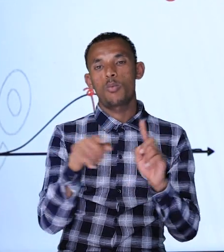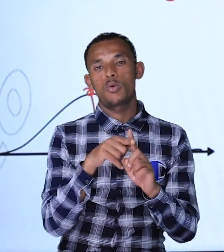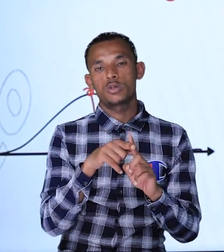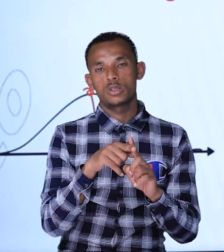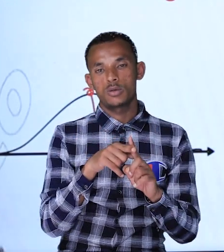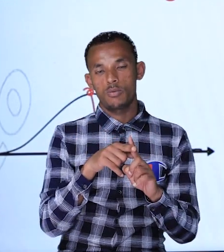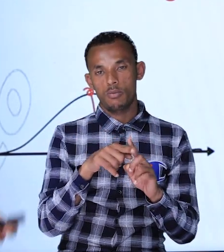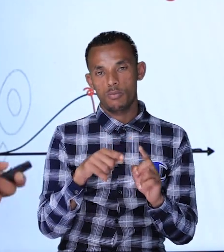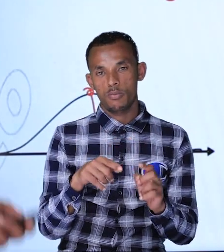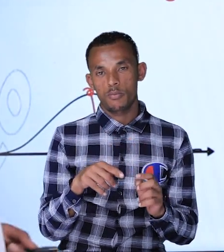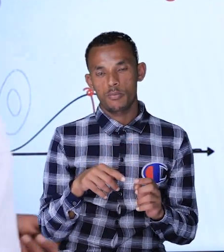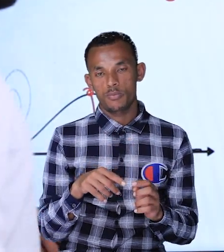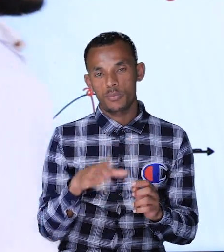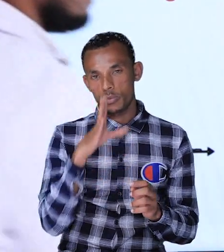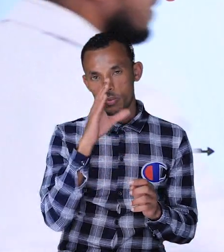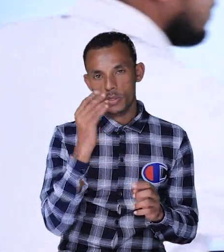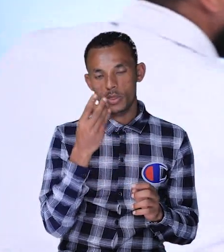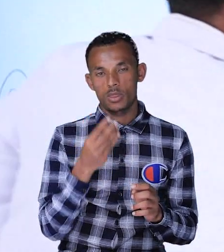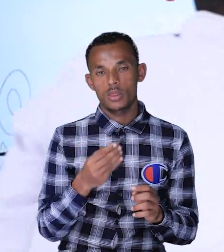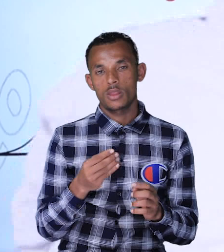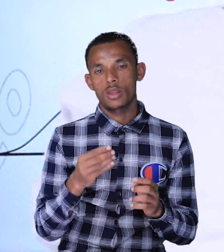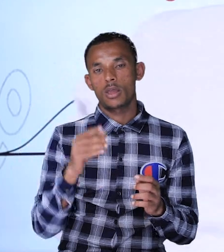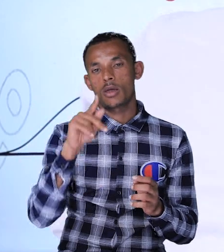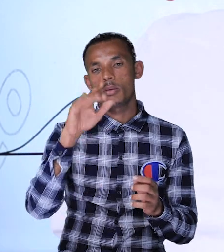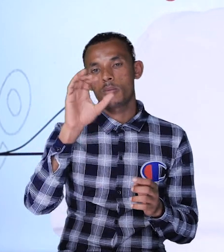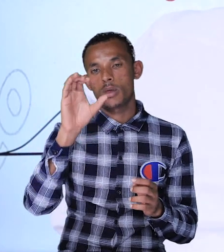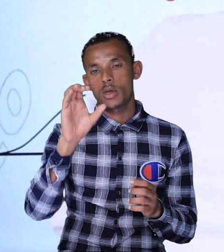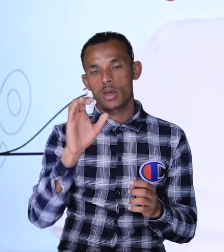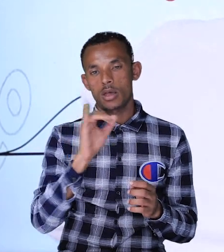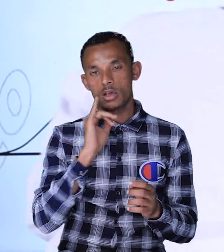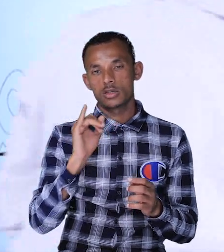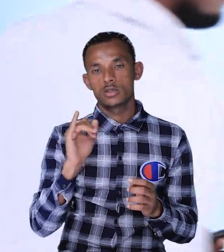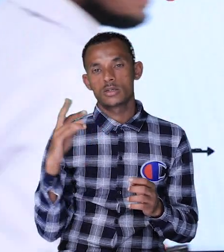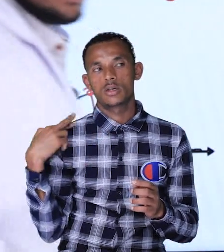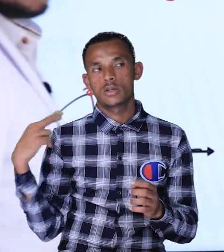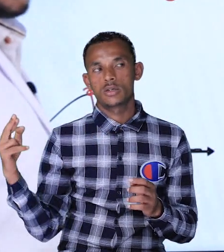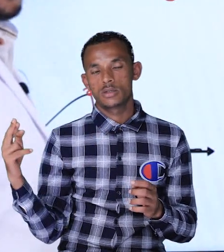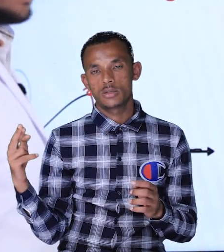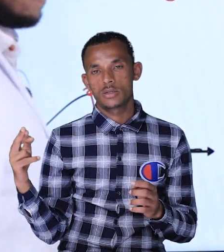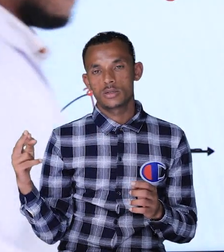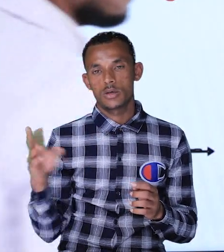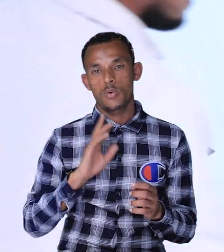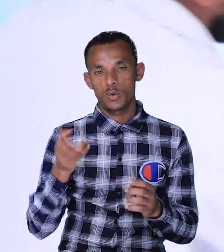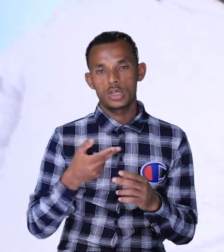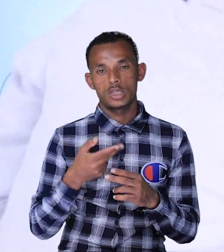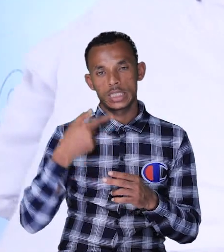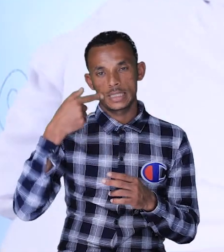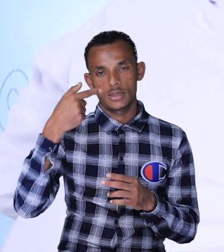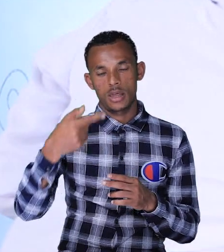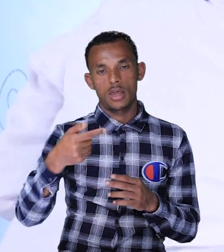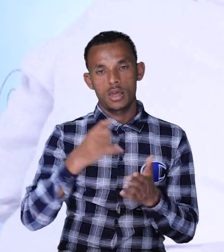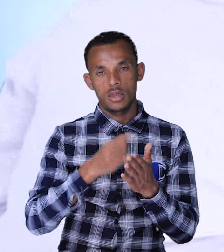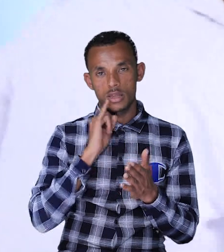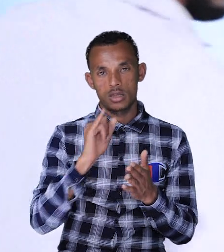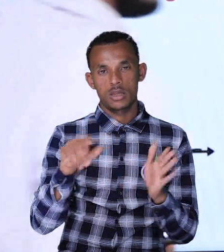skewed. And if the peak is to the right, in that case, we say it